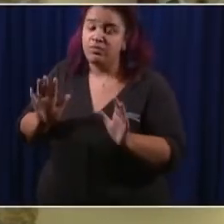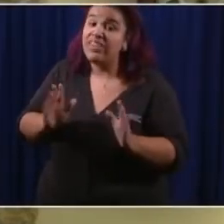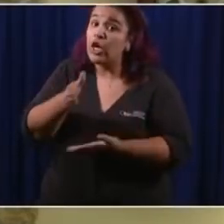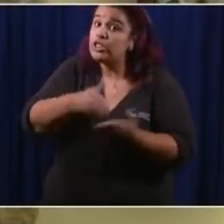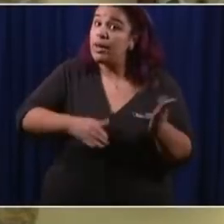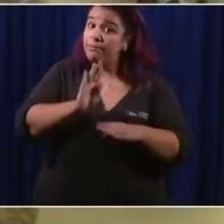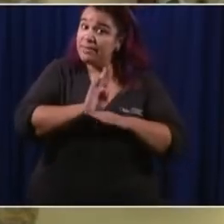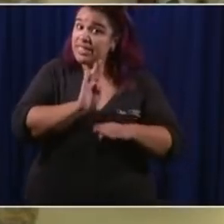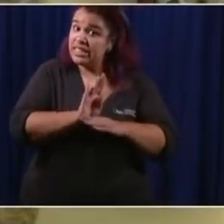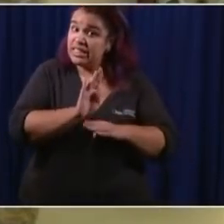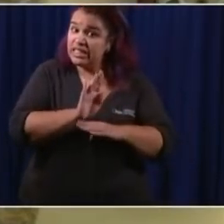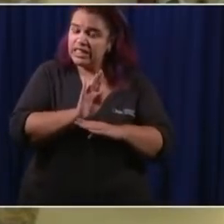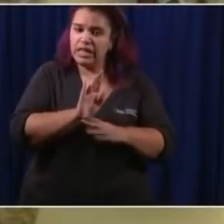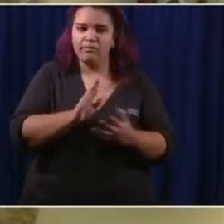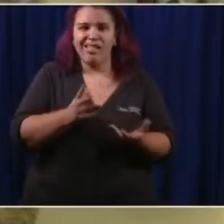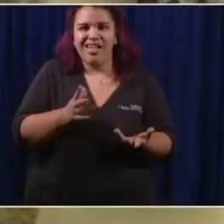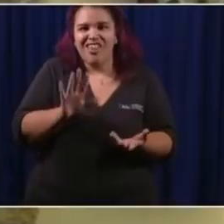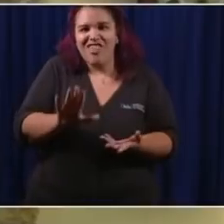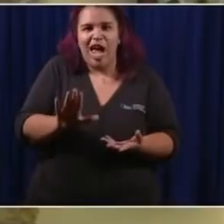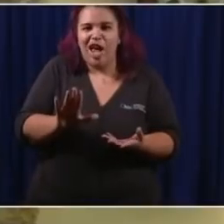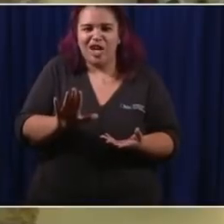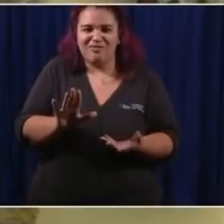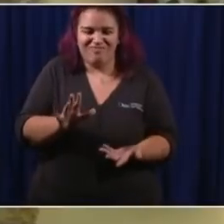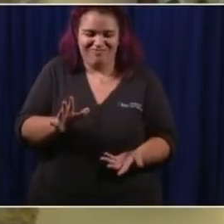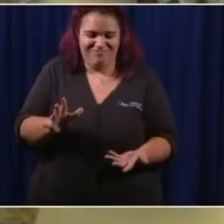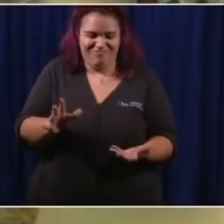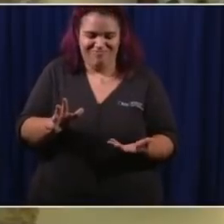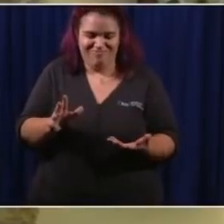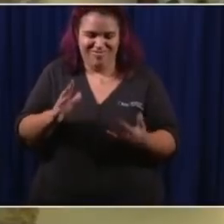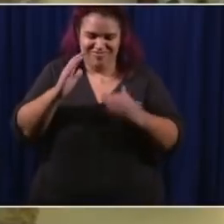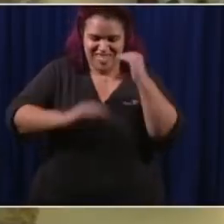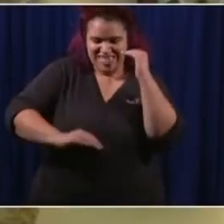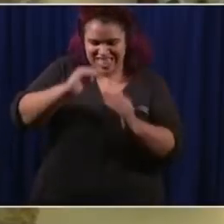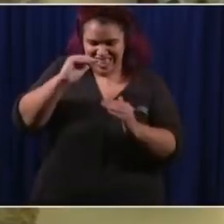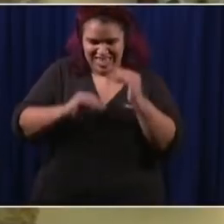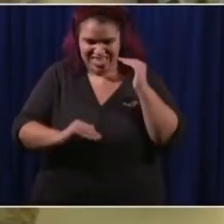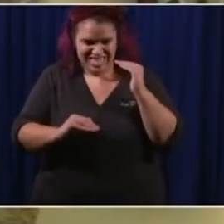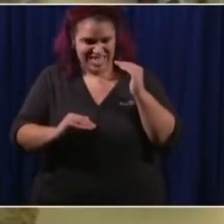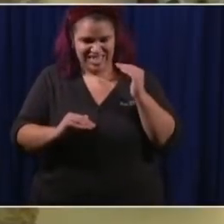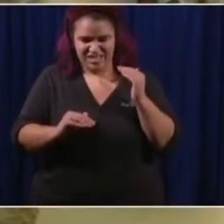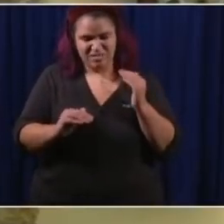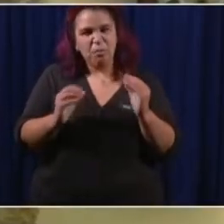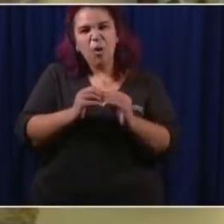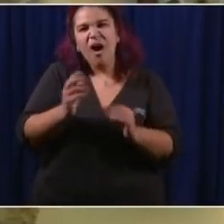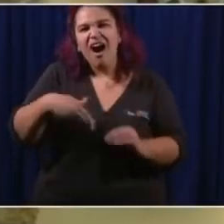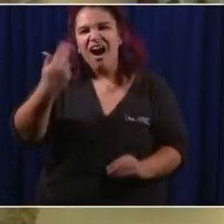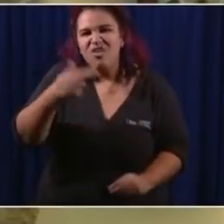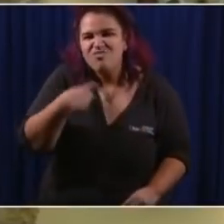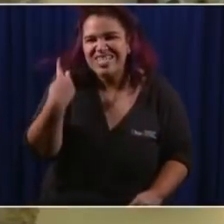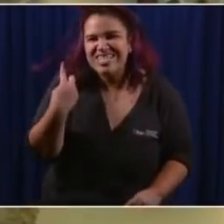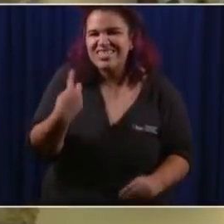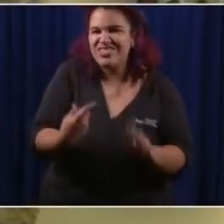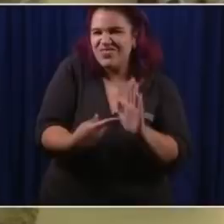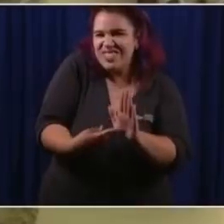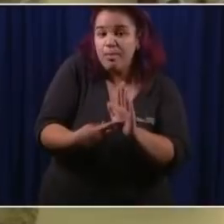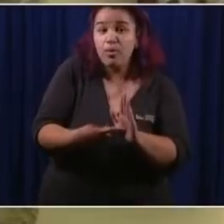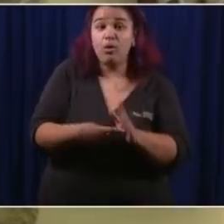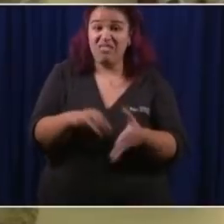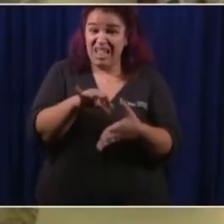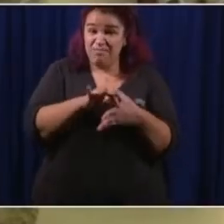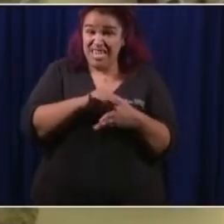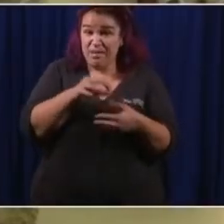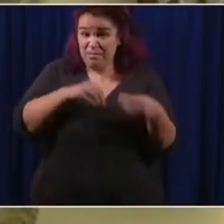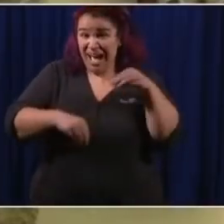reasons. Meat packing places where it's cold, where winter actually is kind of